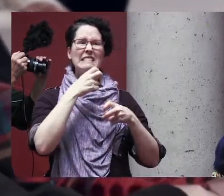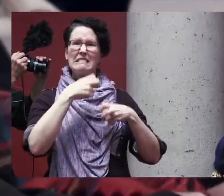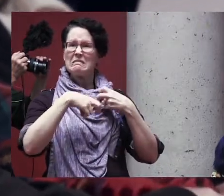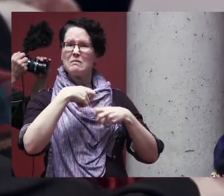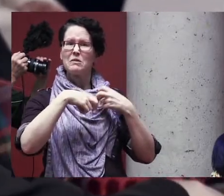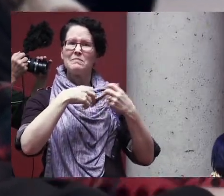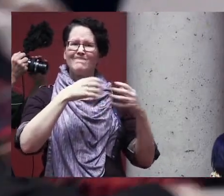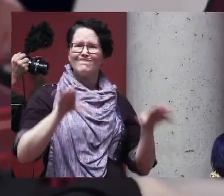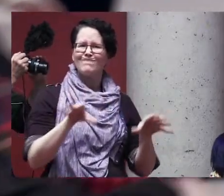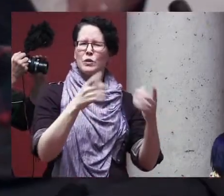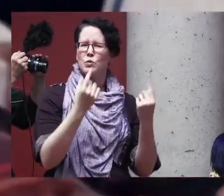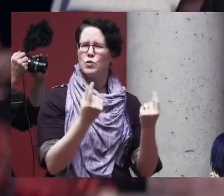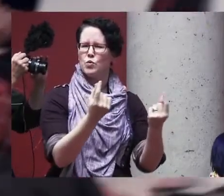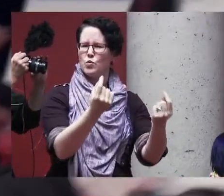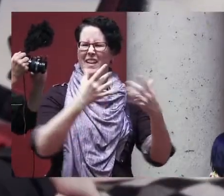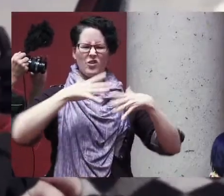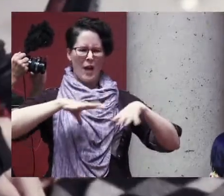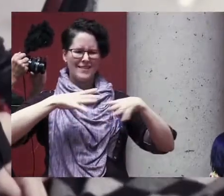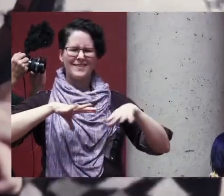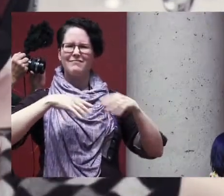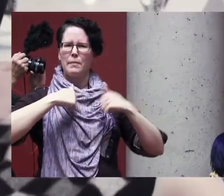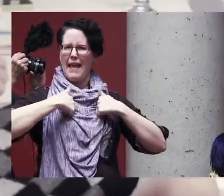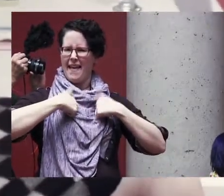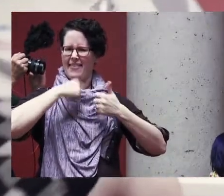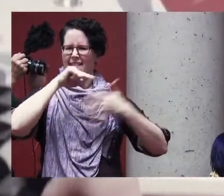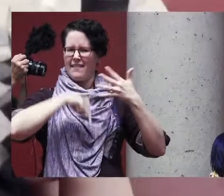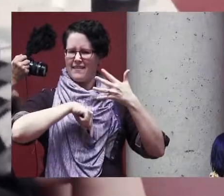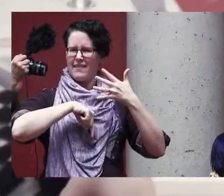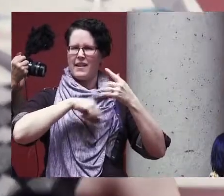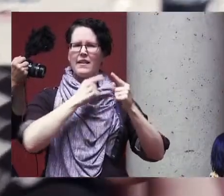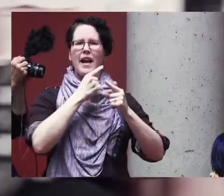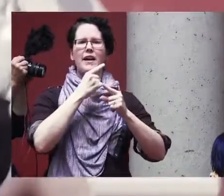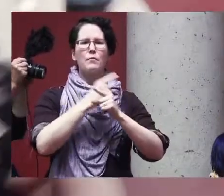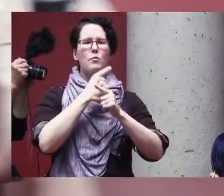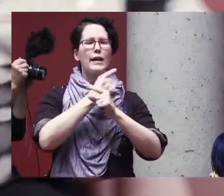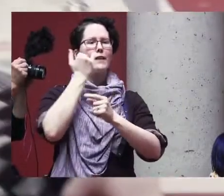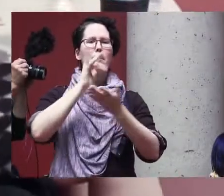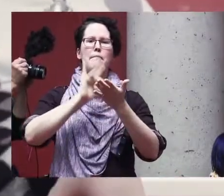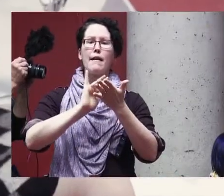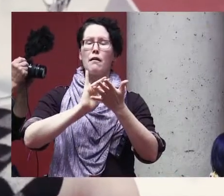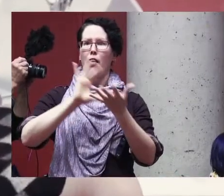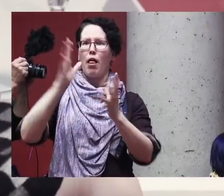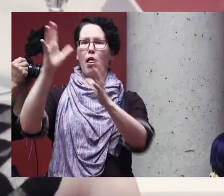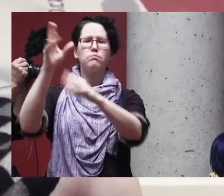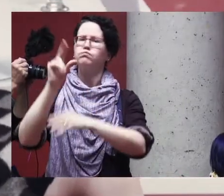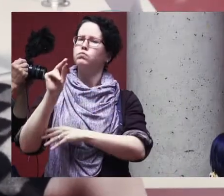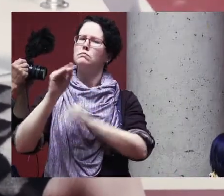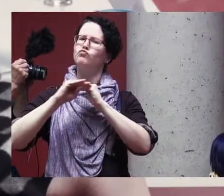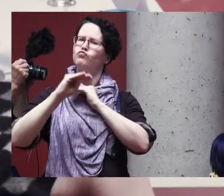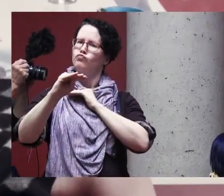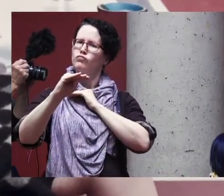as dressing or bathing, and are appropriate for those who are medically stable, yet have nursing needs beyond home